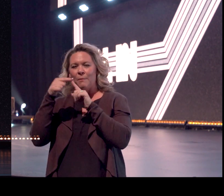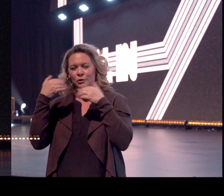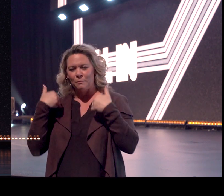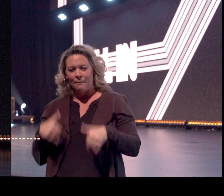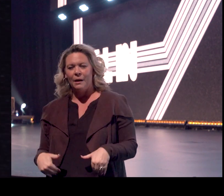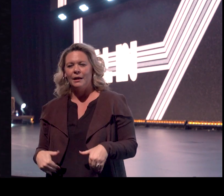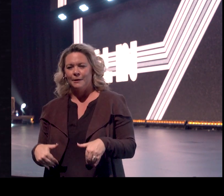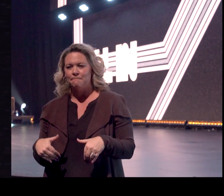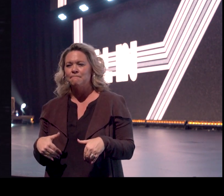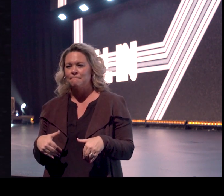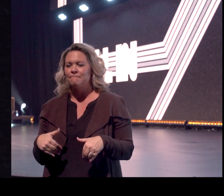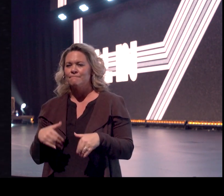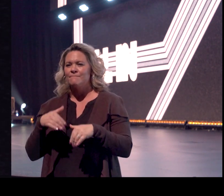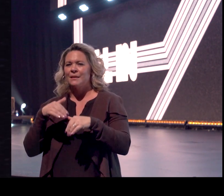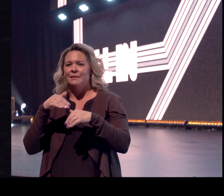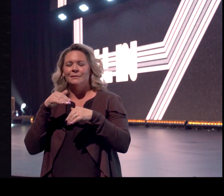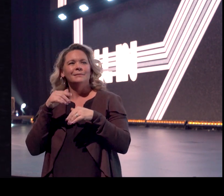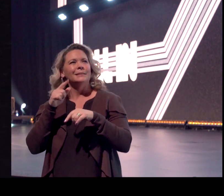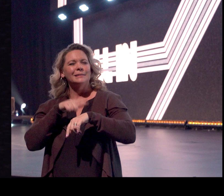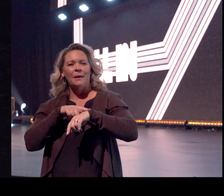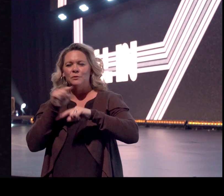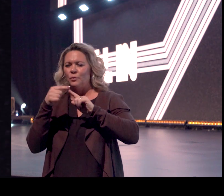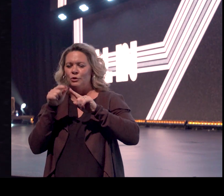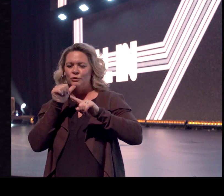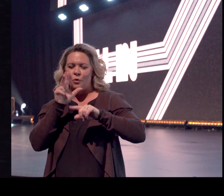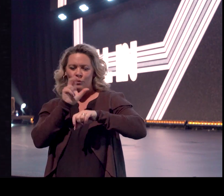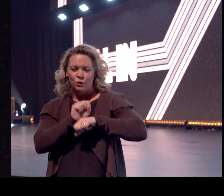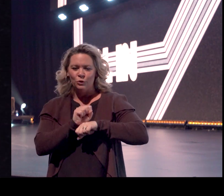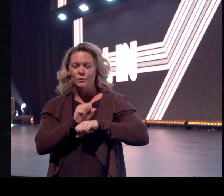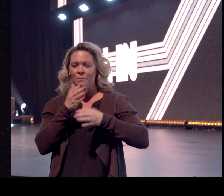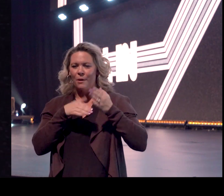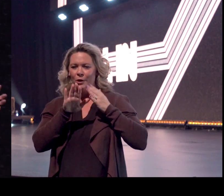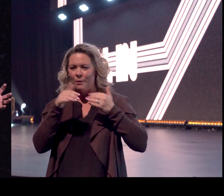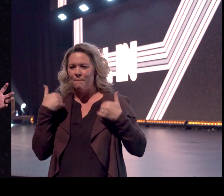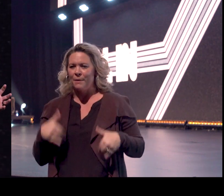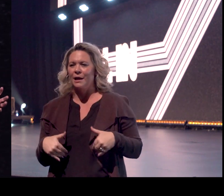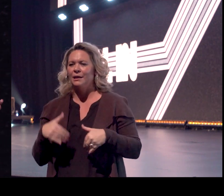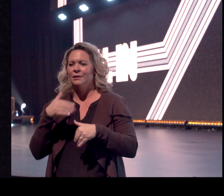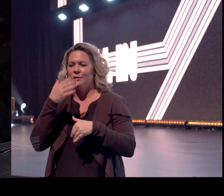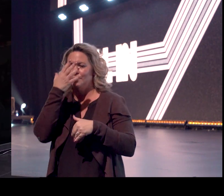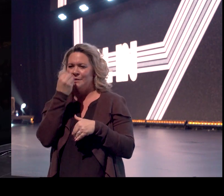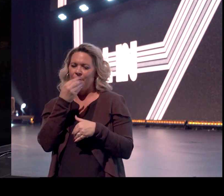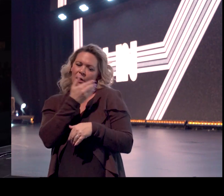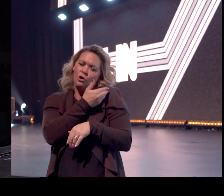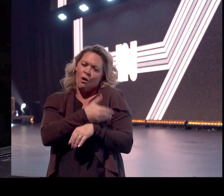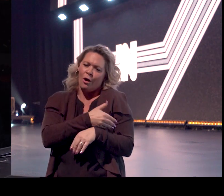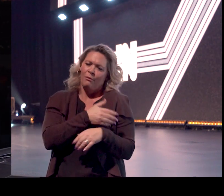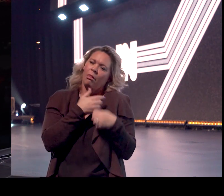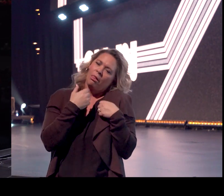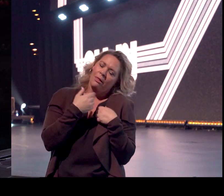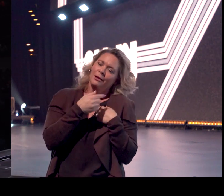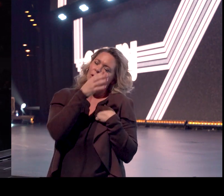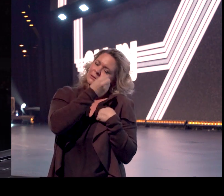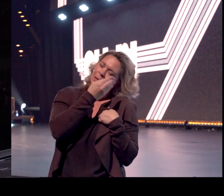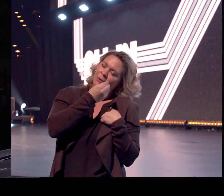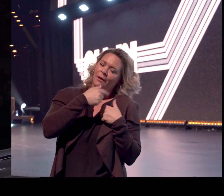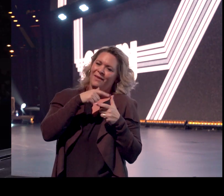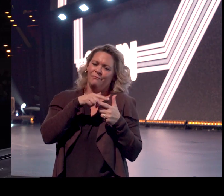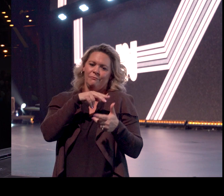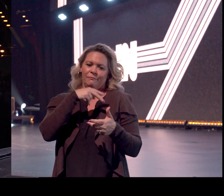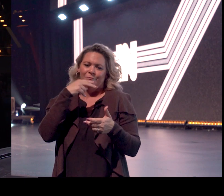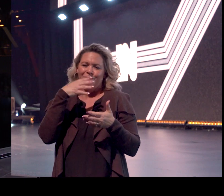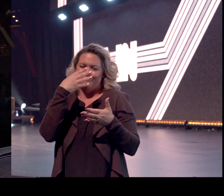You know, when you think about your body, you know, at times when you don't use a part of your body or you sleep on it wrong, you know, it falls asleep.